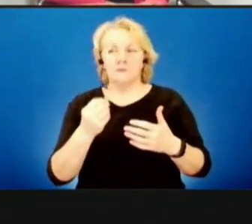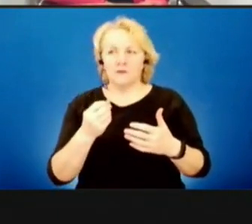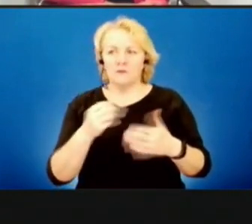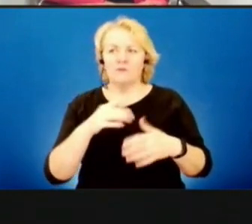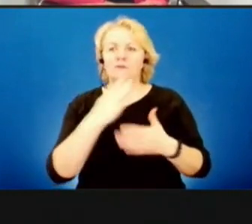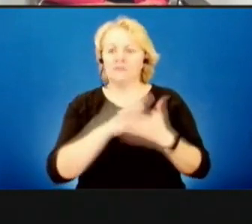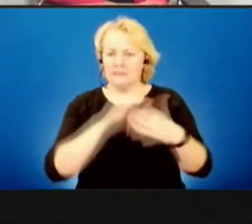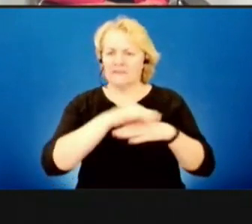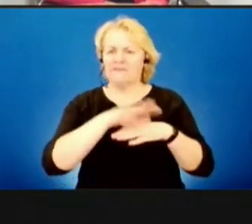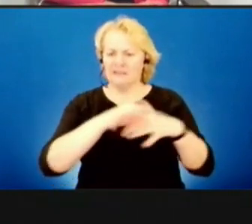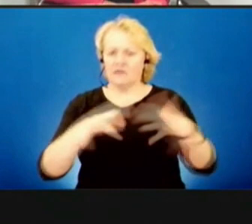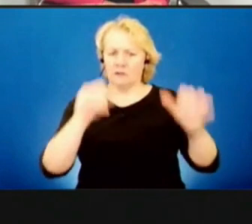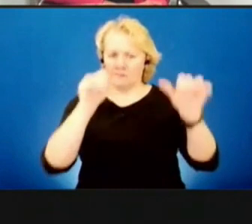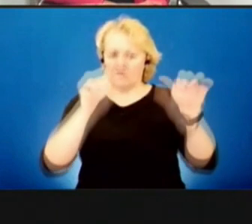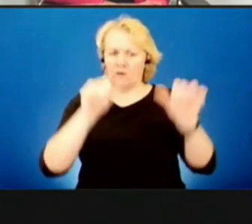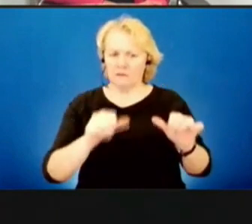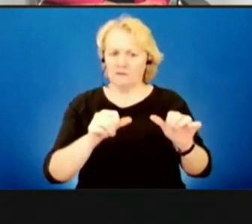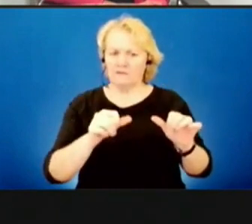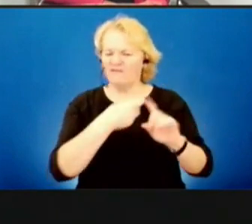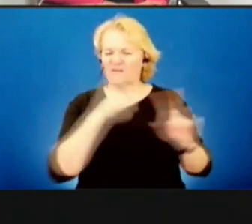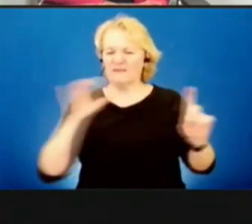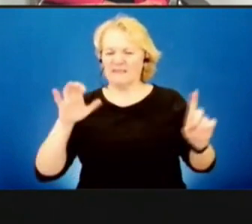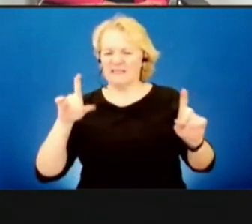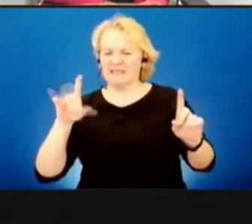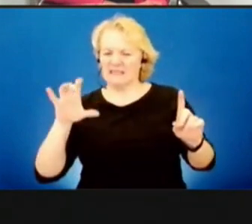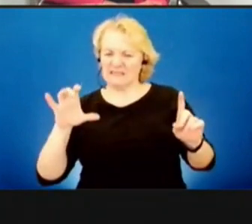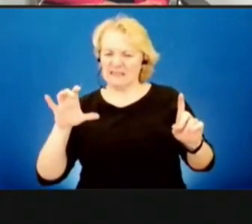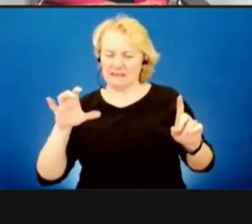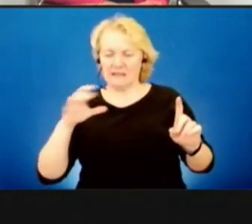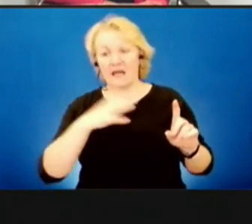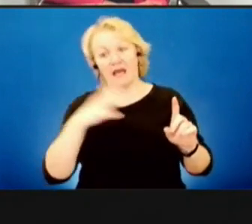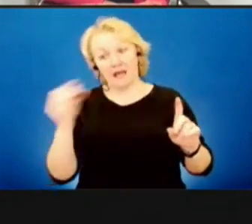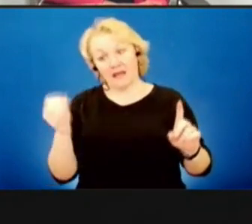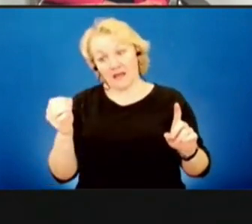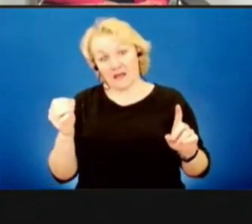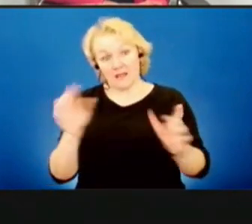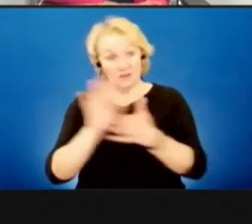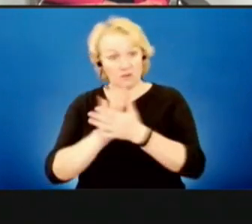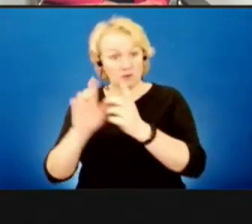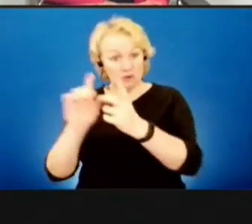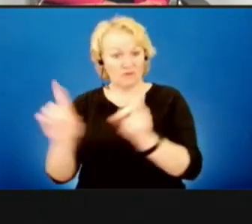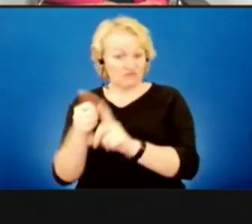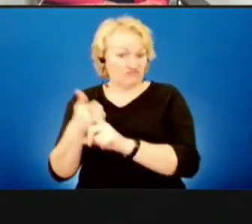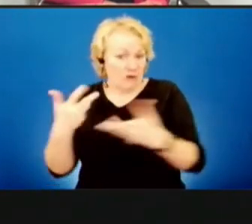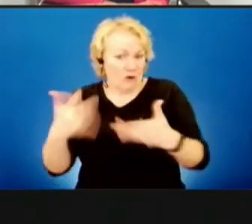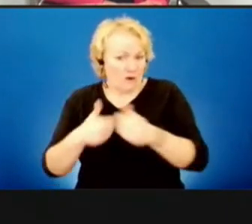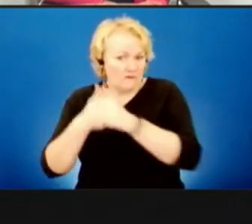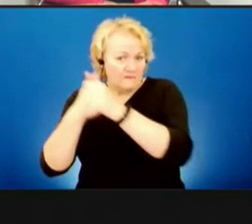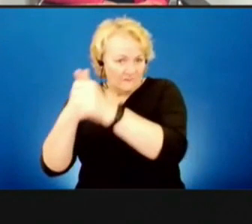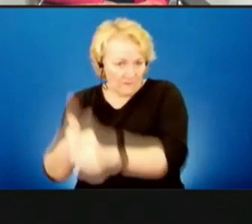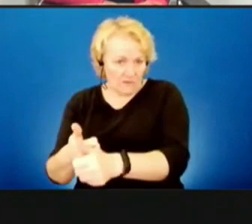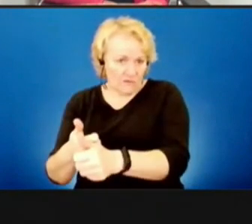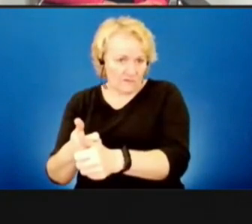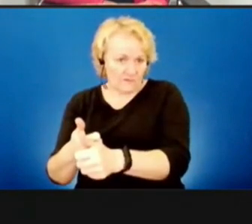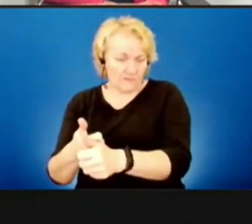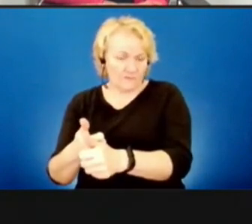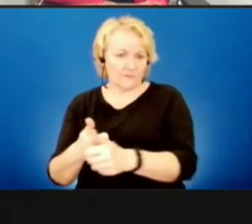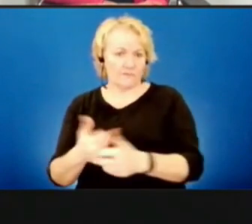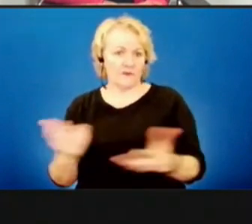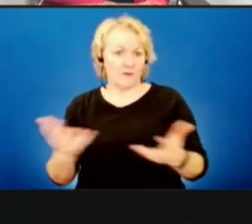been posted by the CDC and that are being followed by our school districts. There will